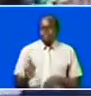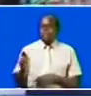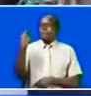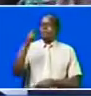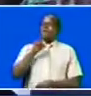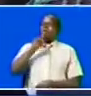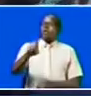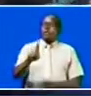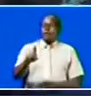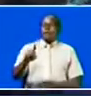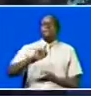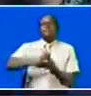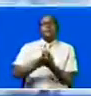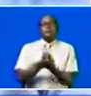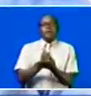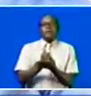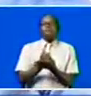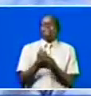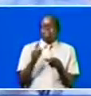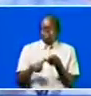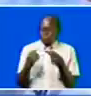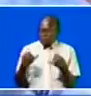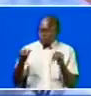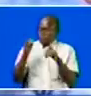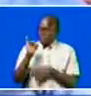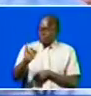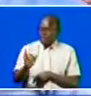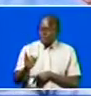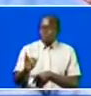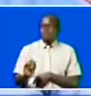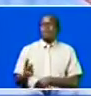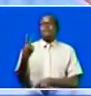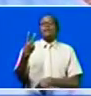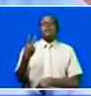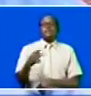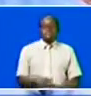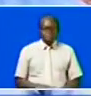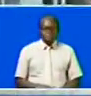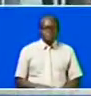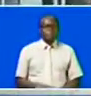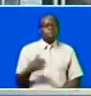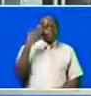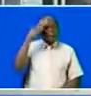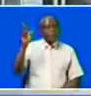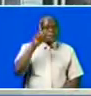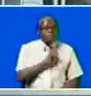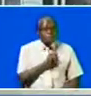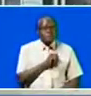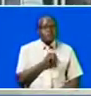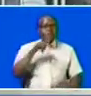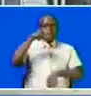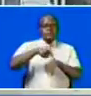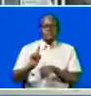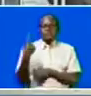to order the lifestyle audit is one thing. Implementing the directive is another. Bearing in mind that during